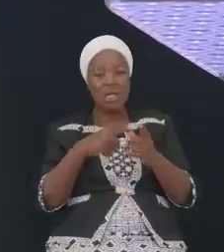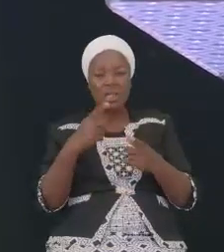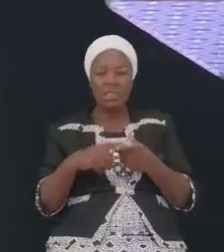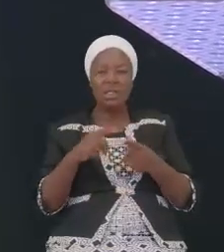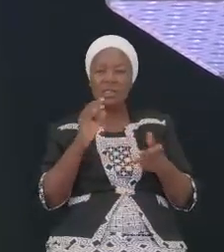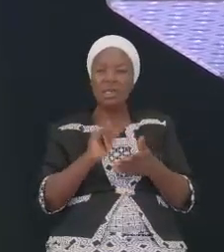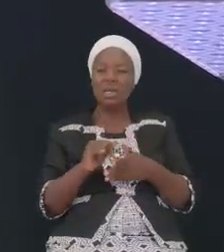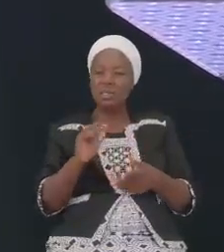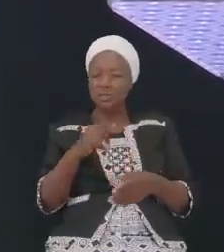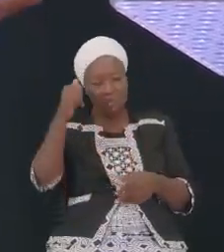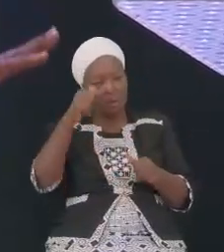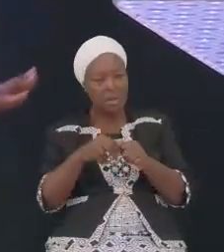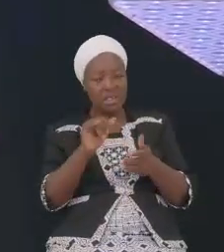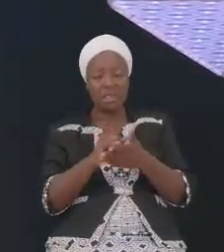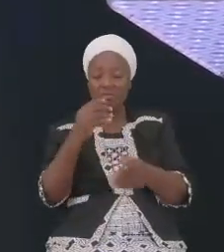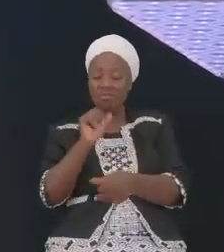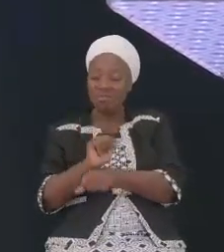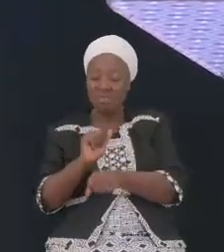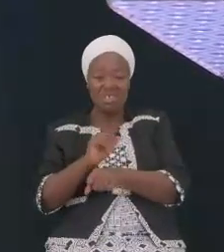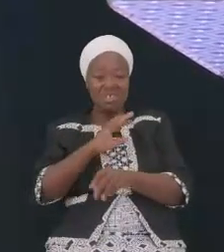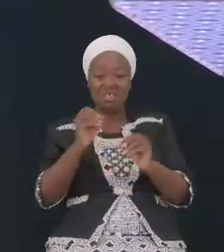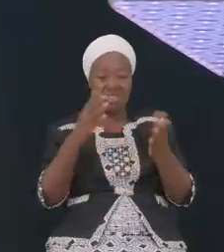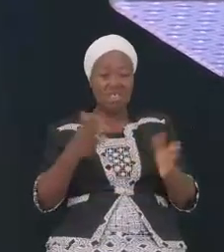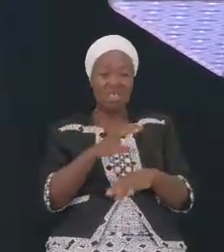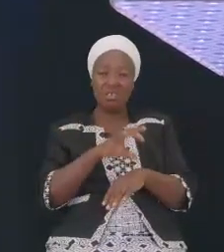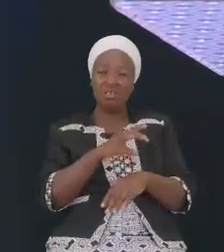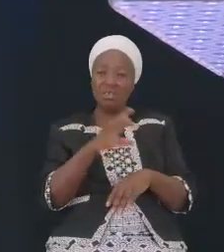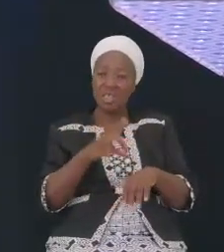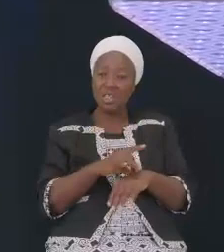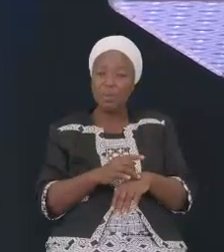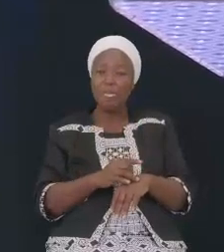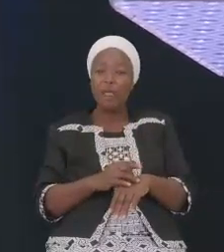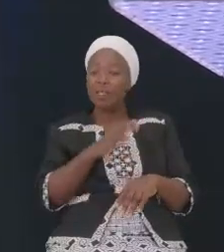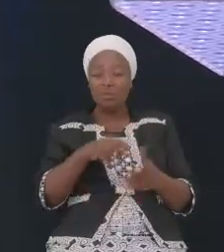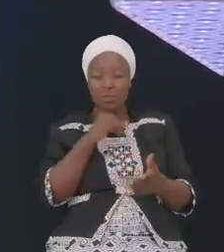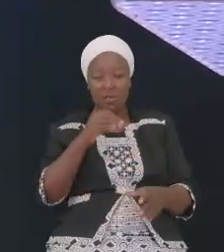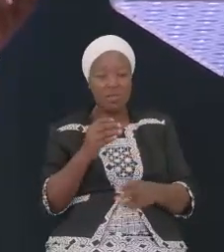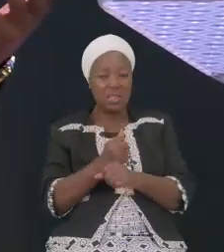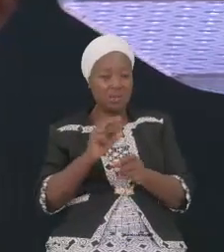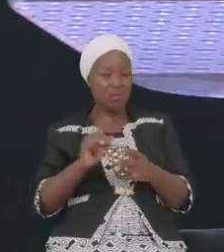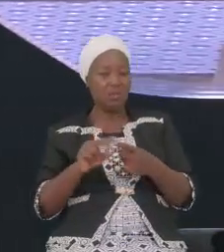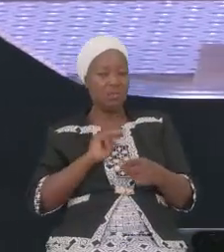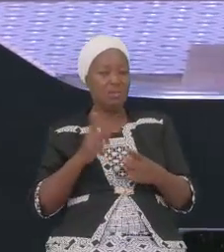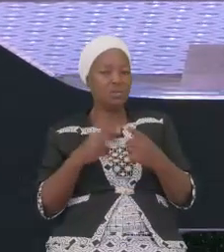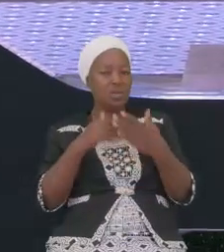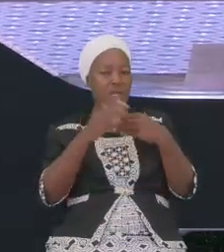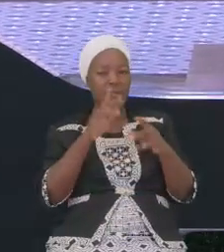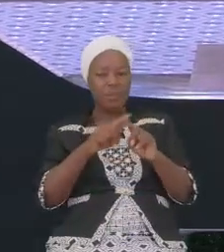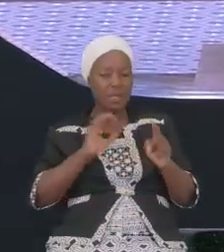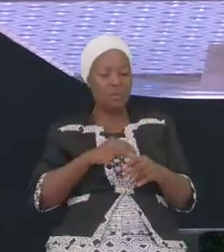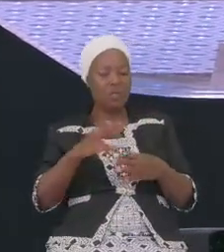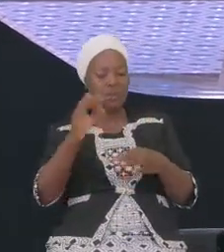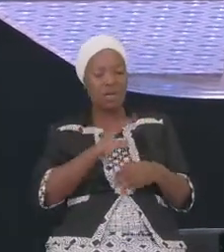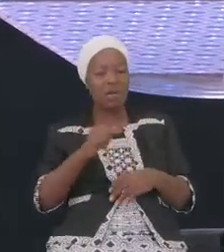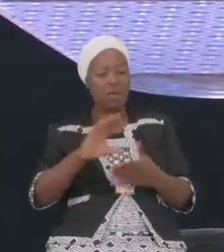money is for the body. All that we're looking for, everything appears to be centered on the body. But our spirit, our soul, our